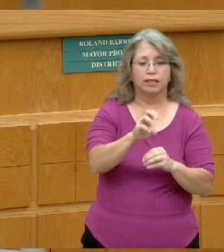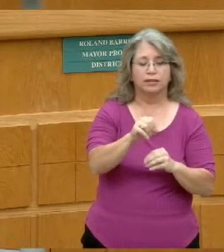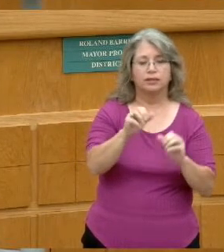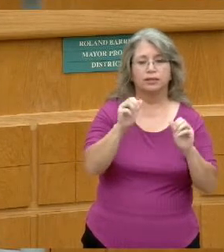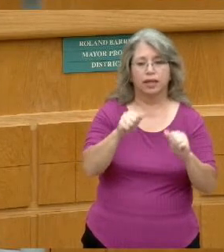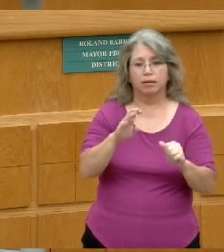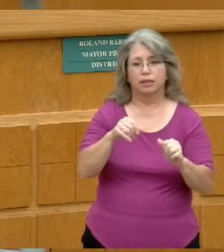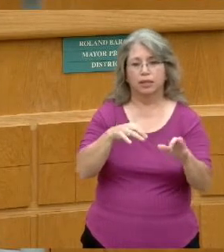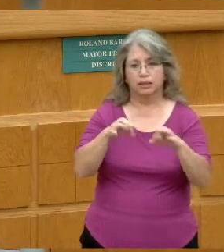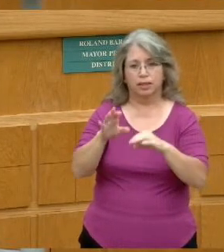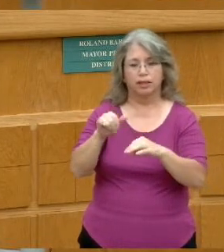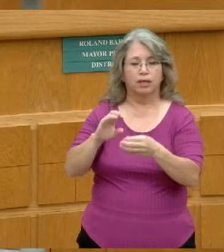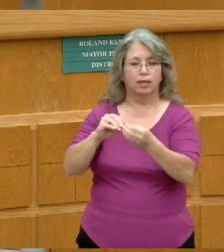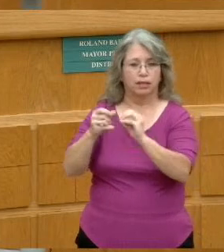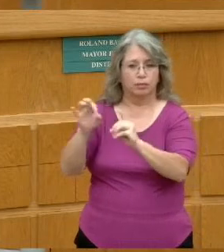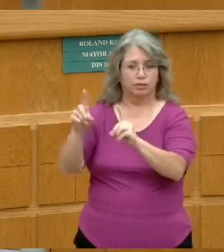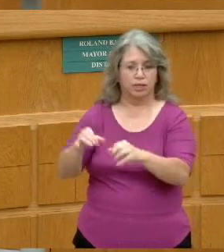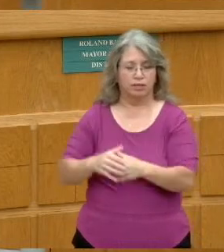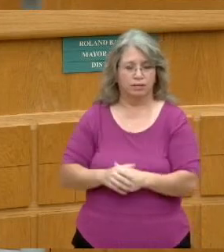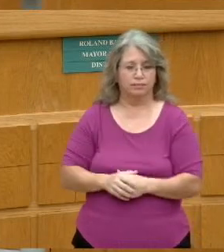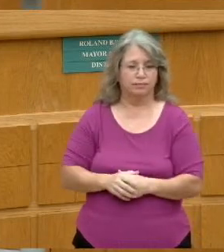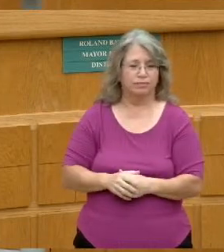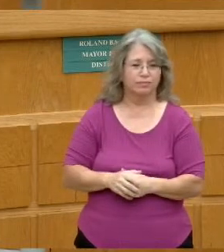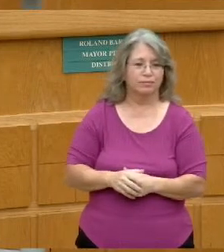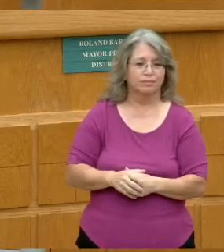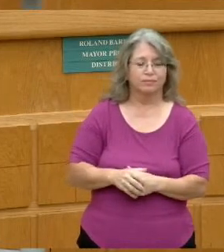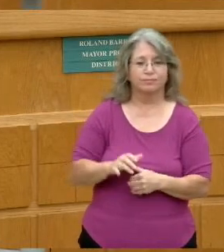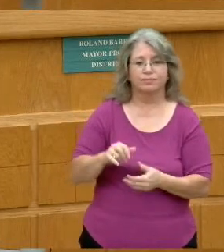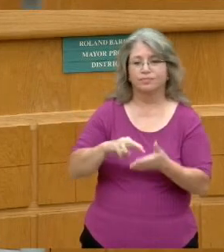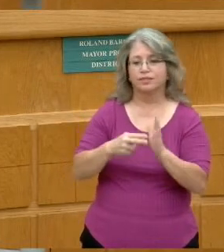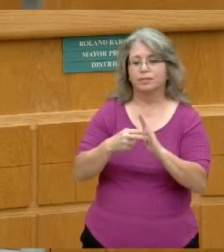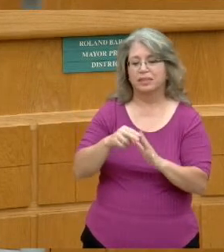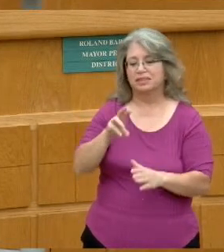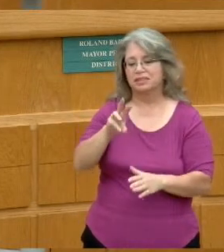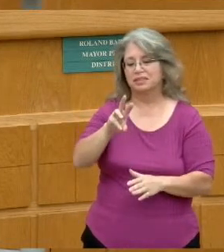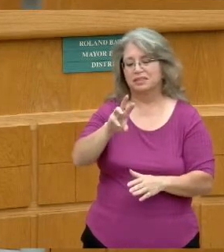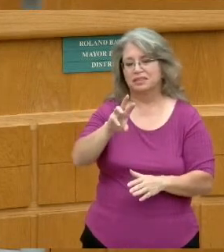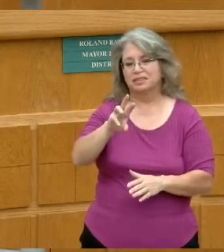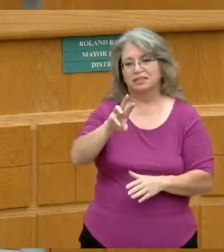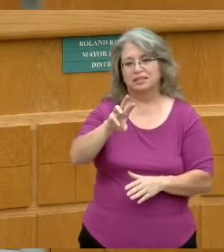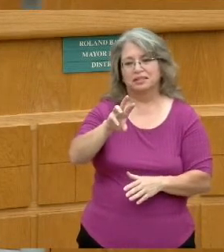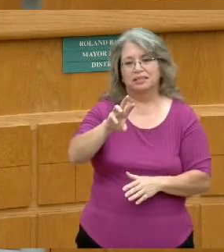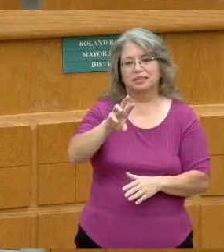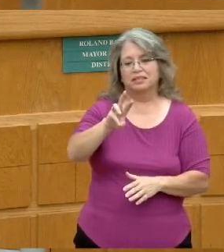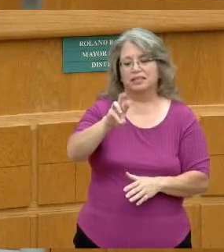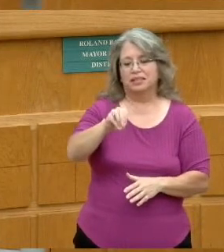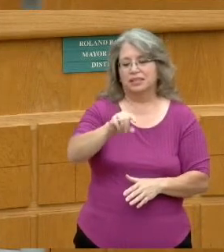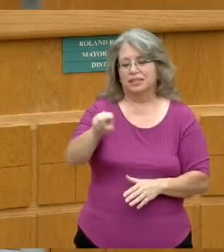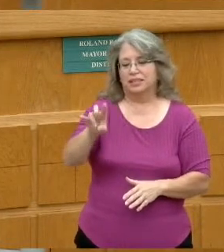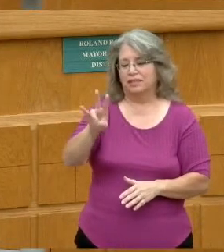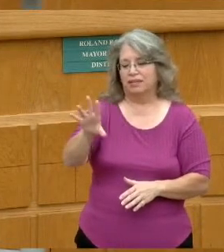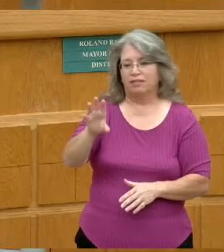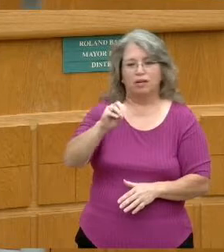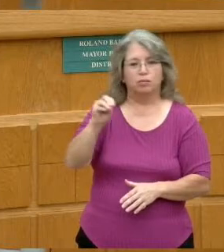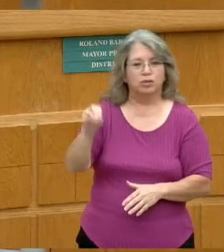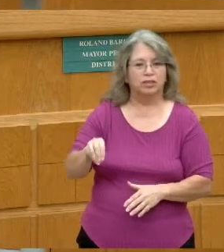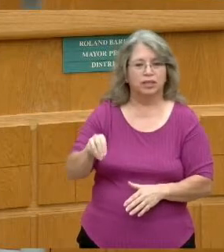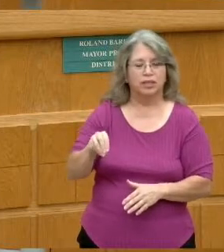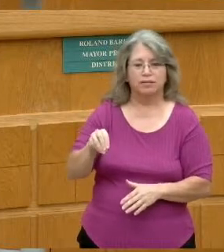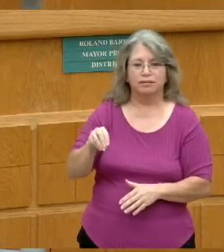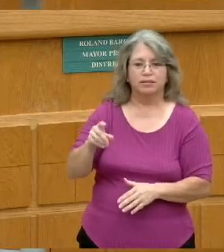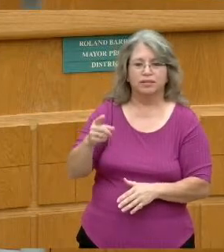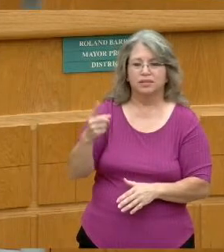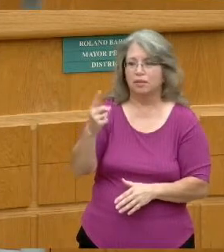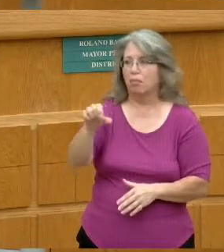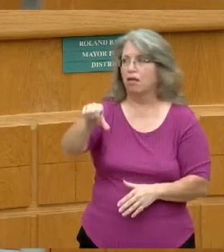tests. So that leaves 60 to 75% of something else. And I'm not saying that 60 to 75%